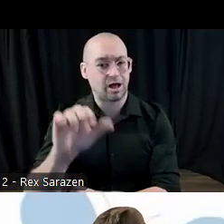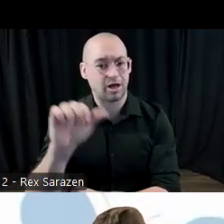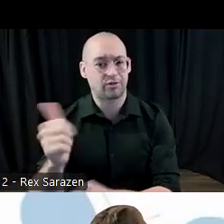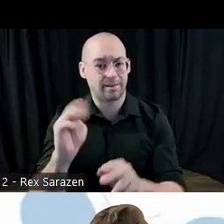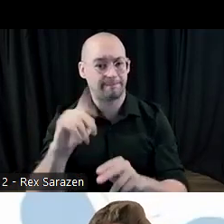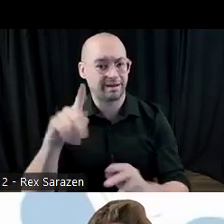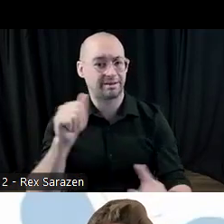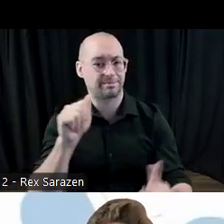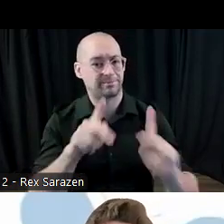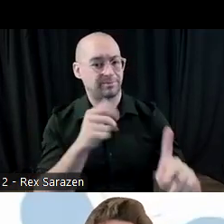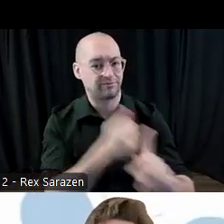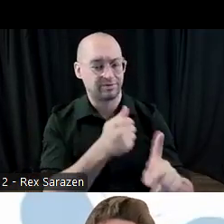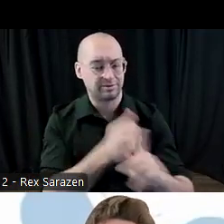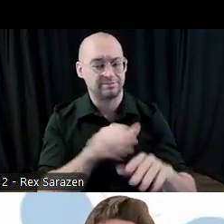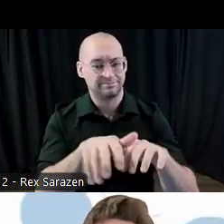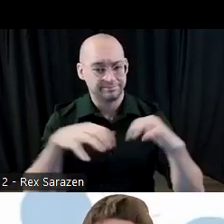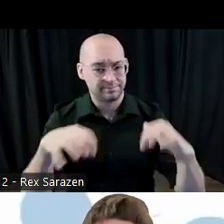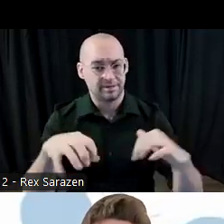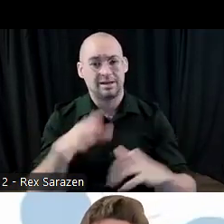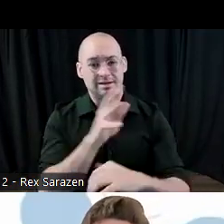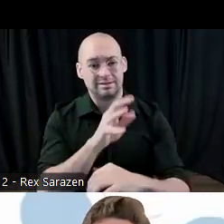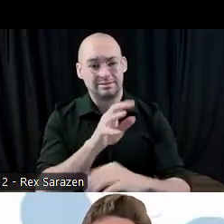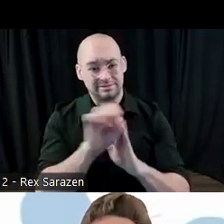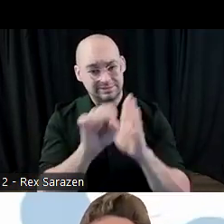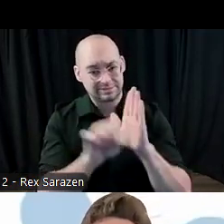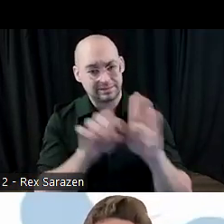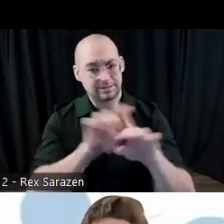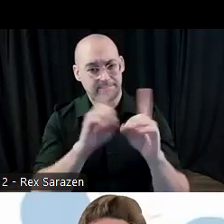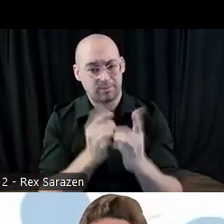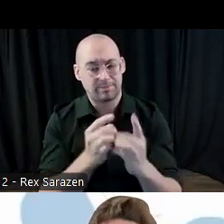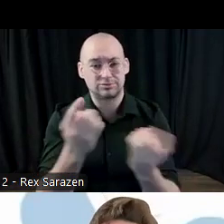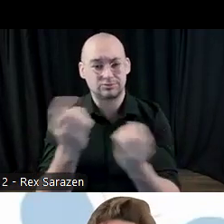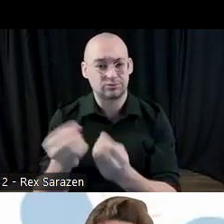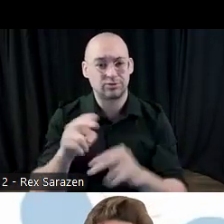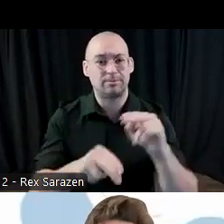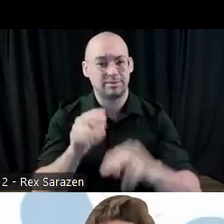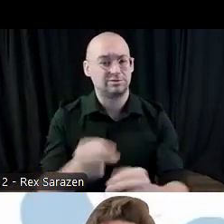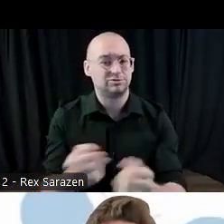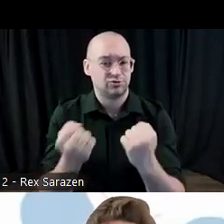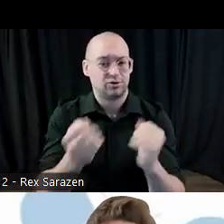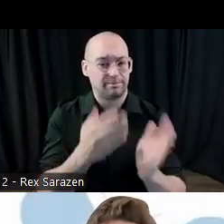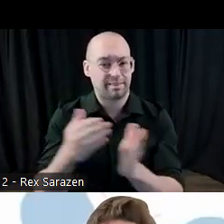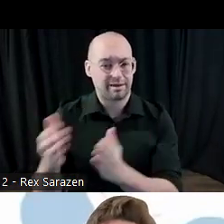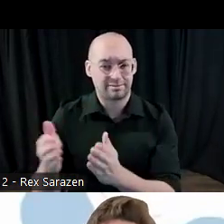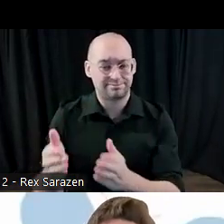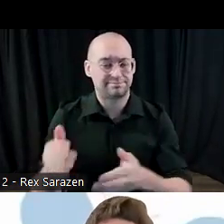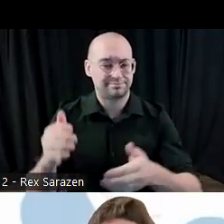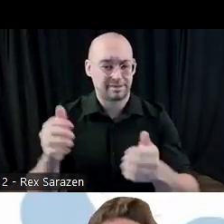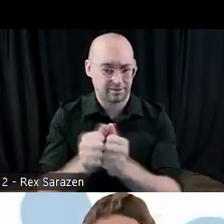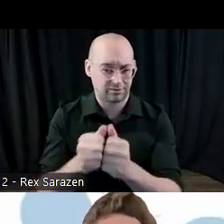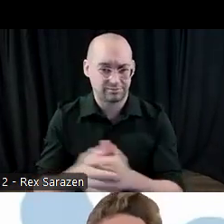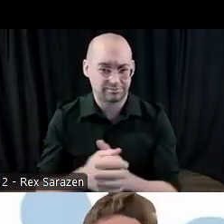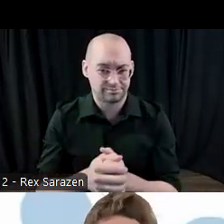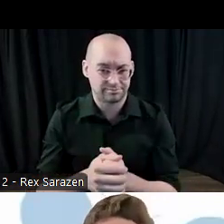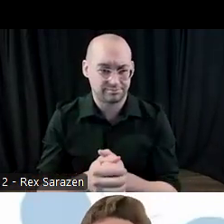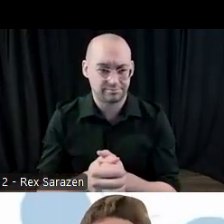committees, and the state departments have done in building this robust plan collaboratively. Each